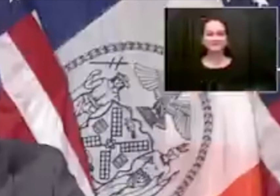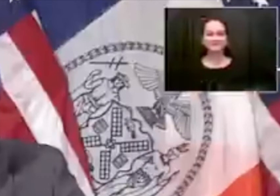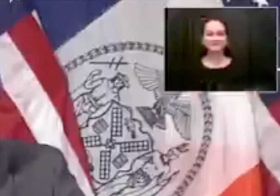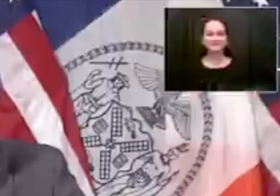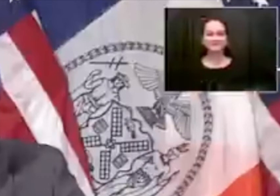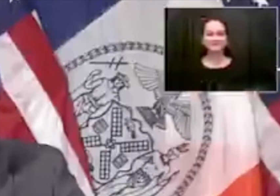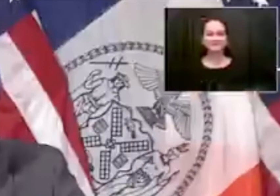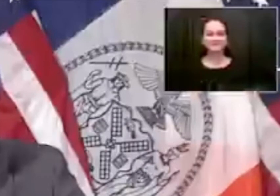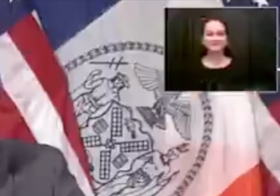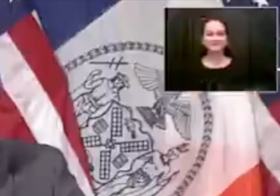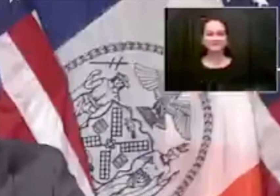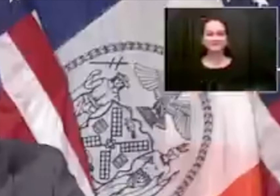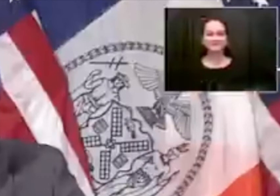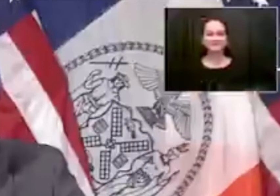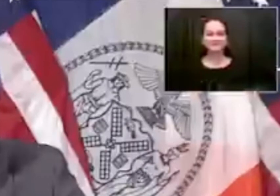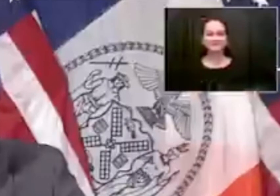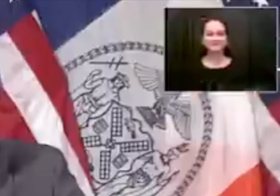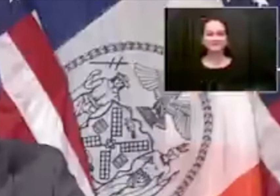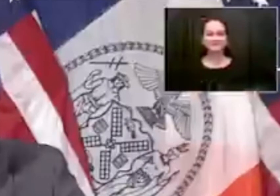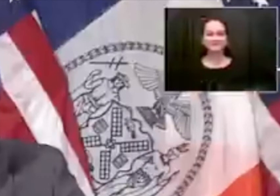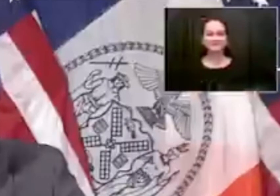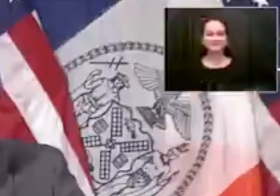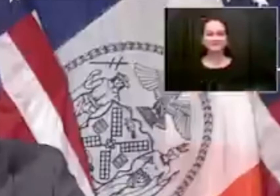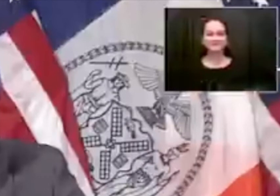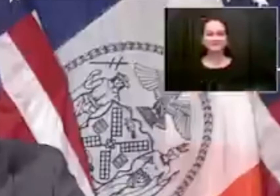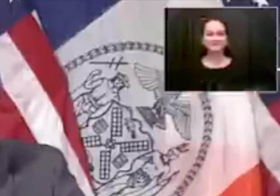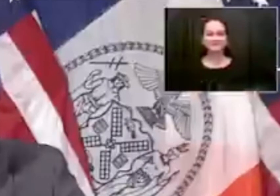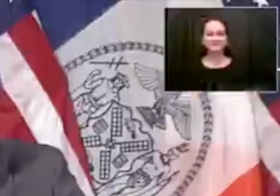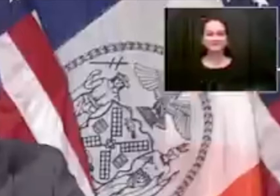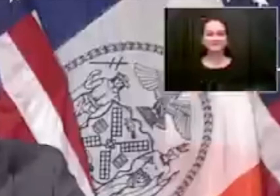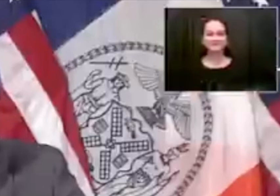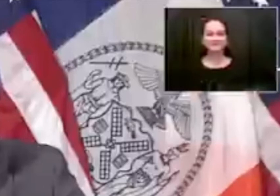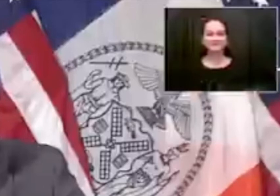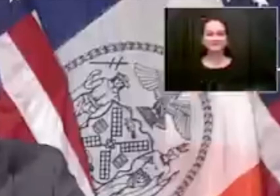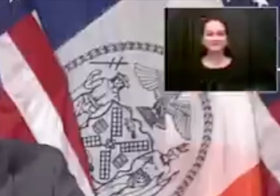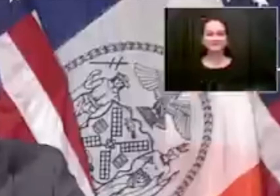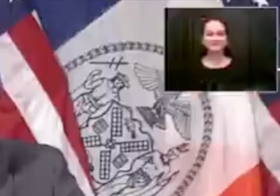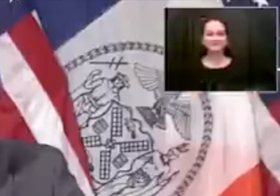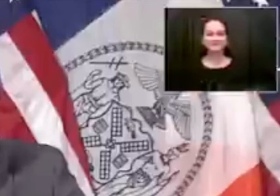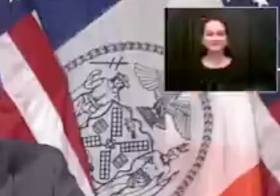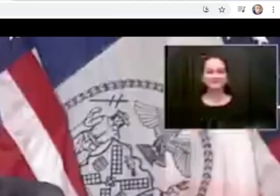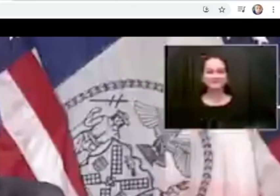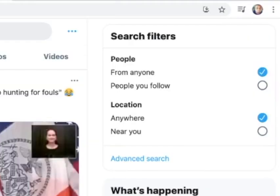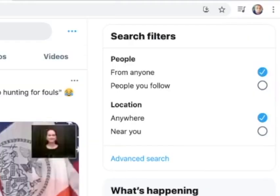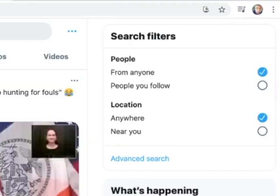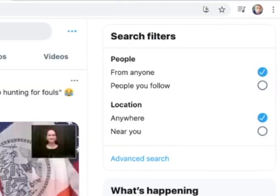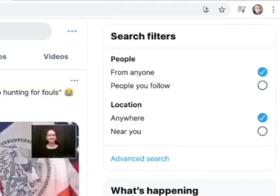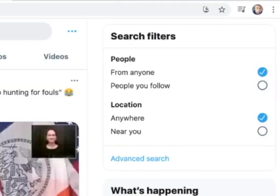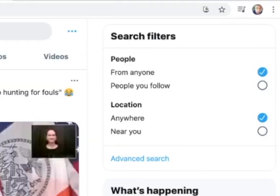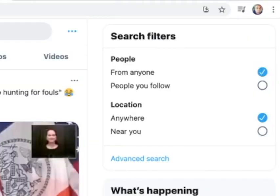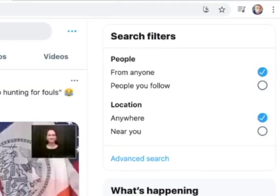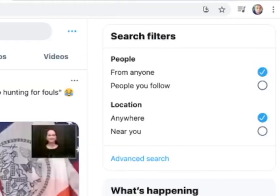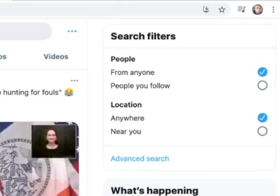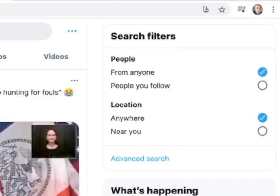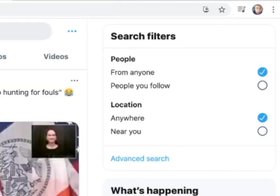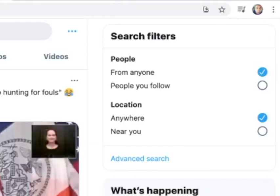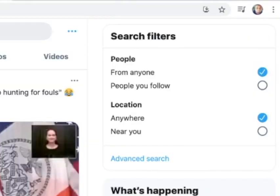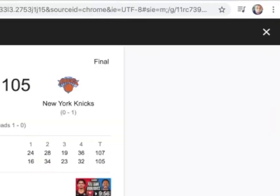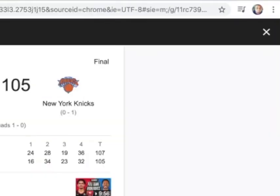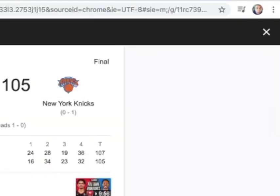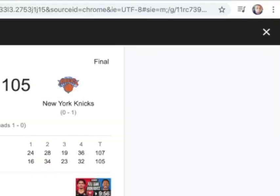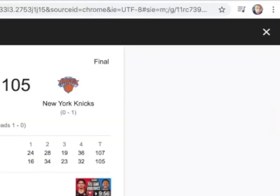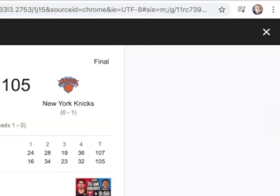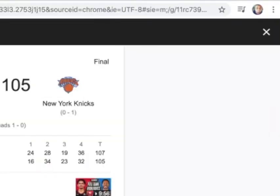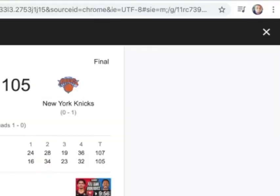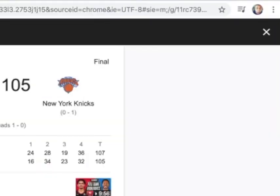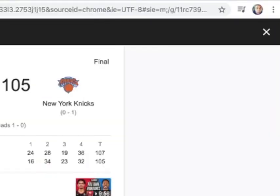I'm not really on either side when it comes to de Blasio, but I like that. I like that. Everybody's watching. The whole city is watching. You know what I mean? The